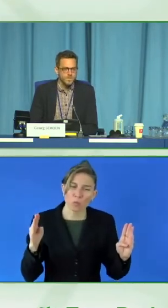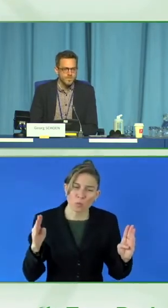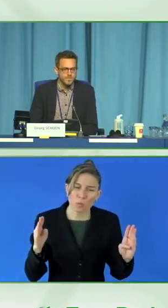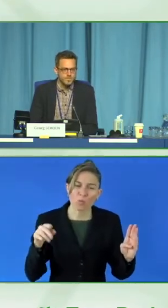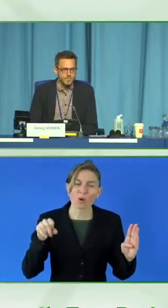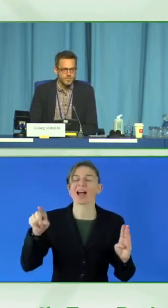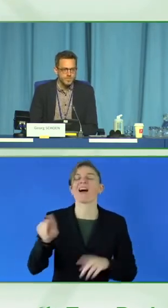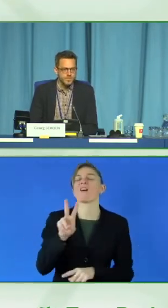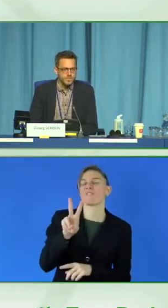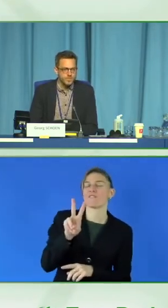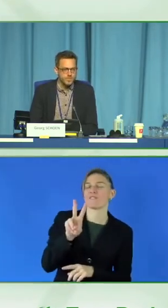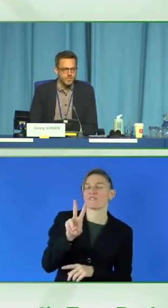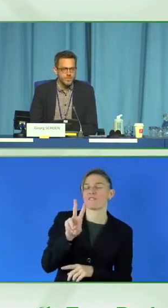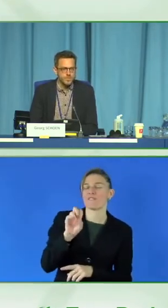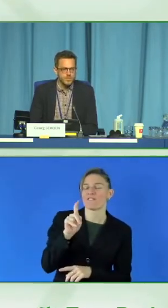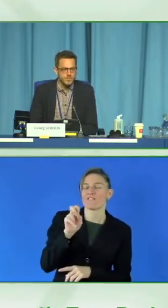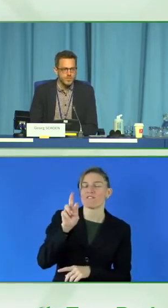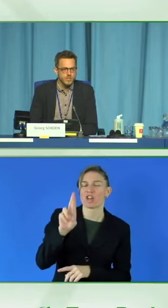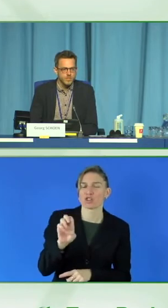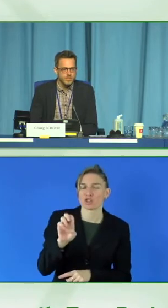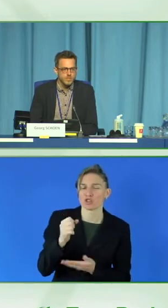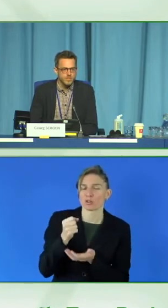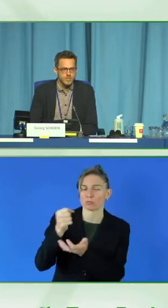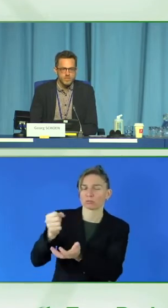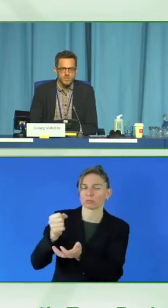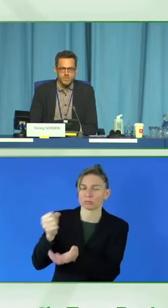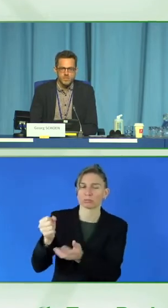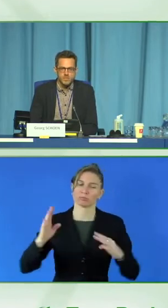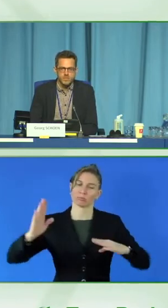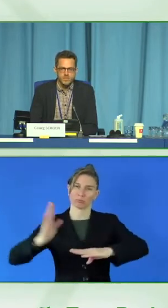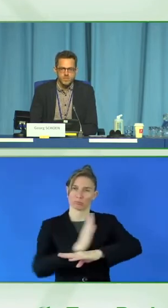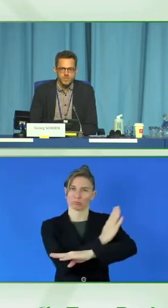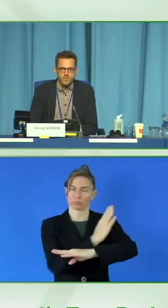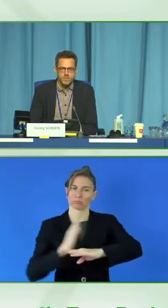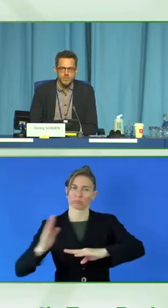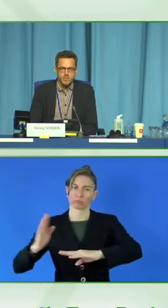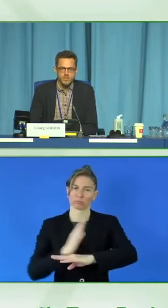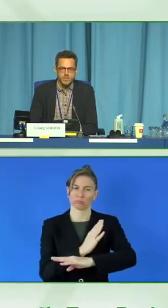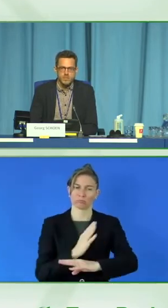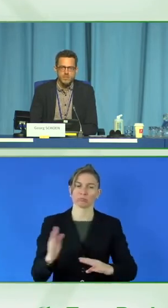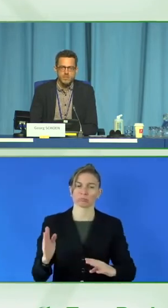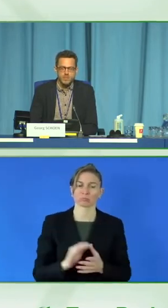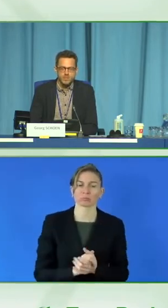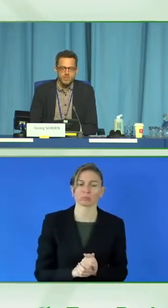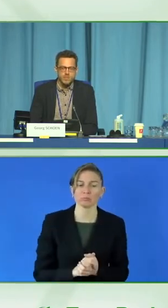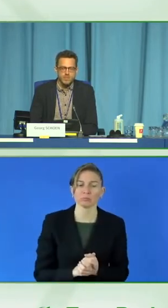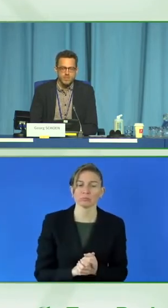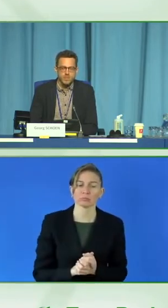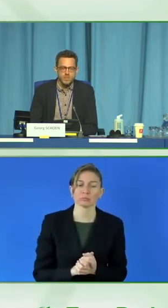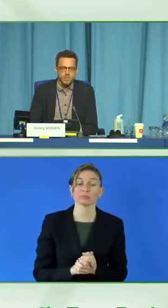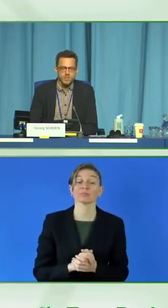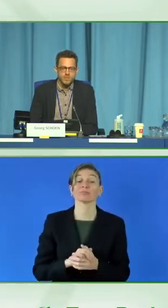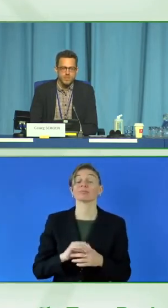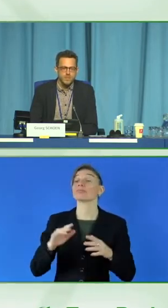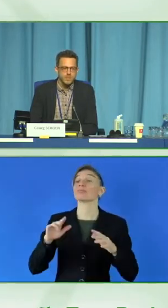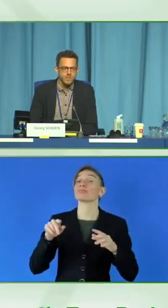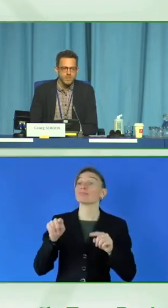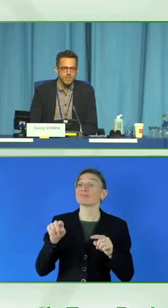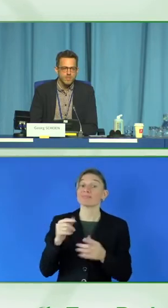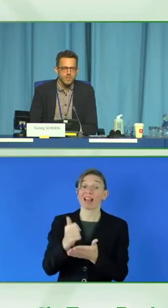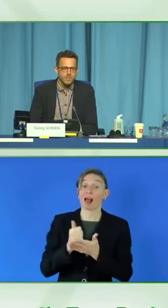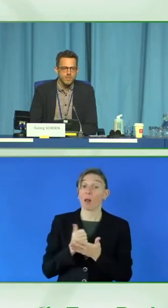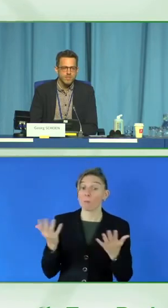startups. What this kind of framework allows us to do is to work with a number of stakeholders from, you know,